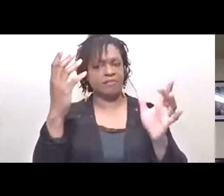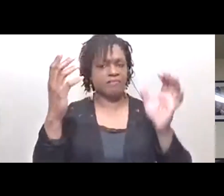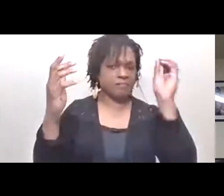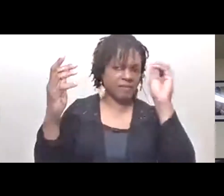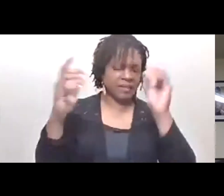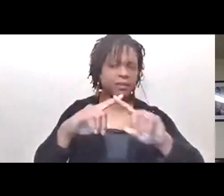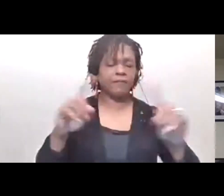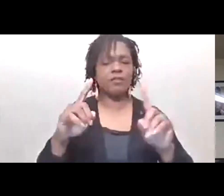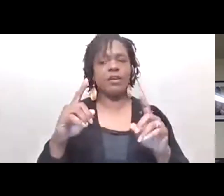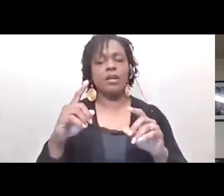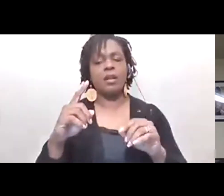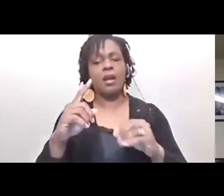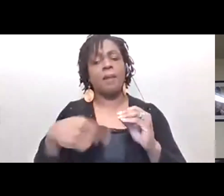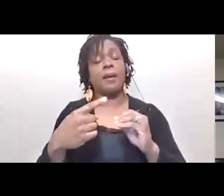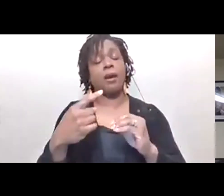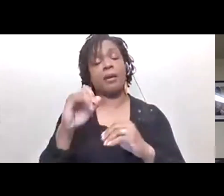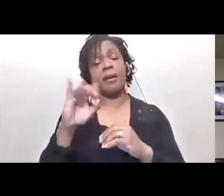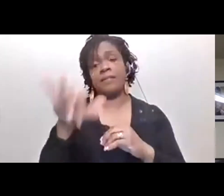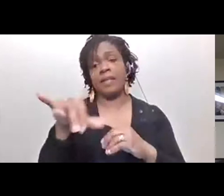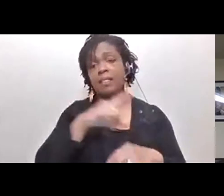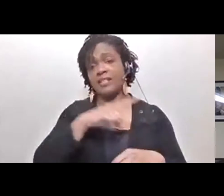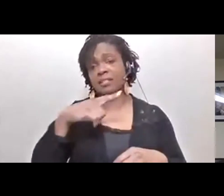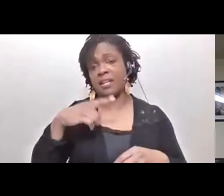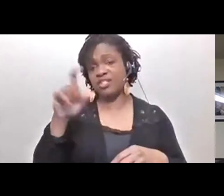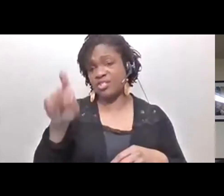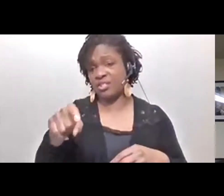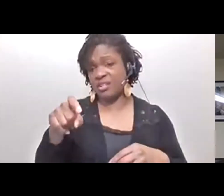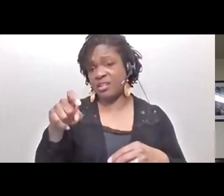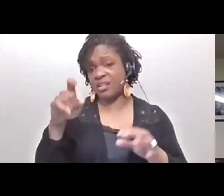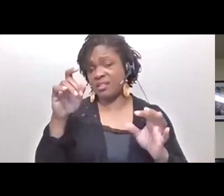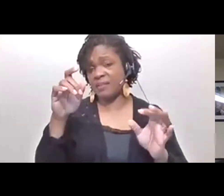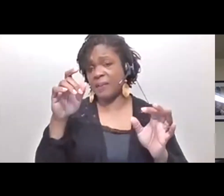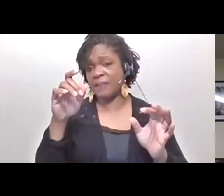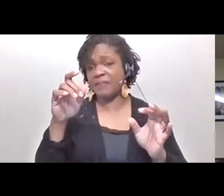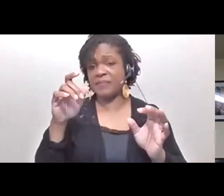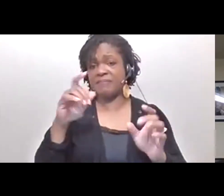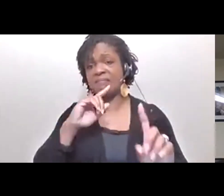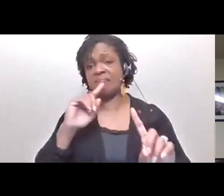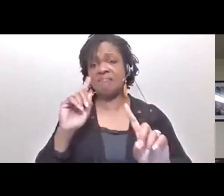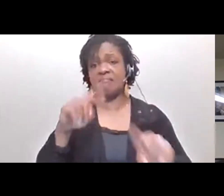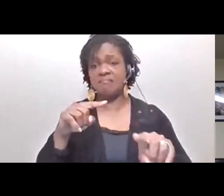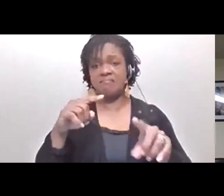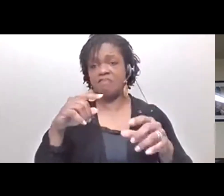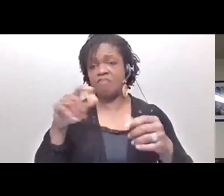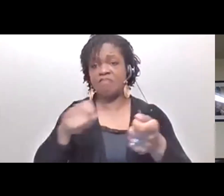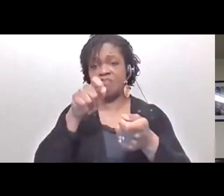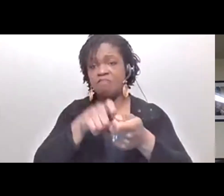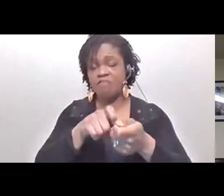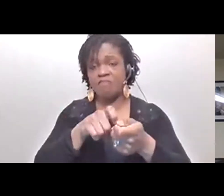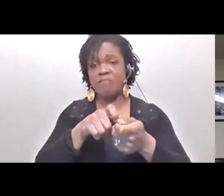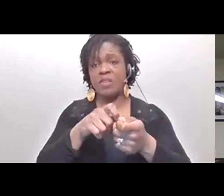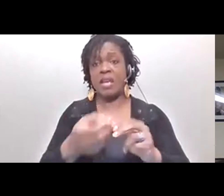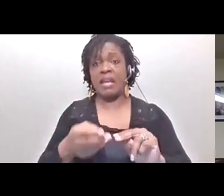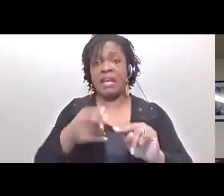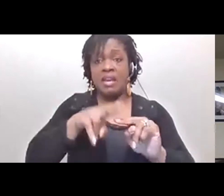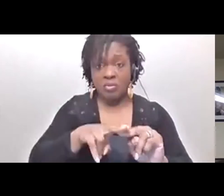whether or not the legislation should dictate specifically that there should be a increase to